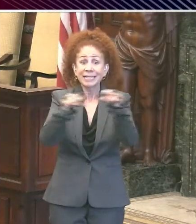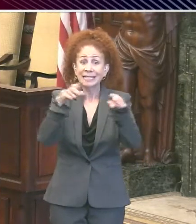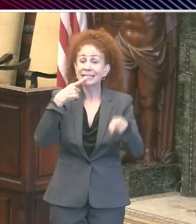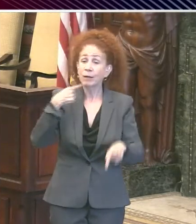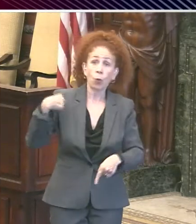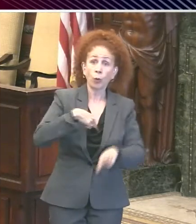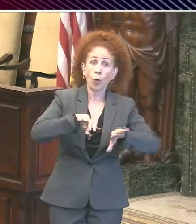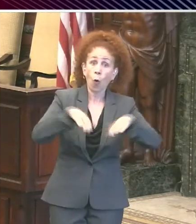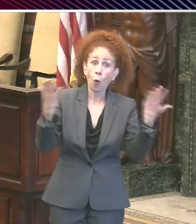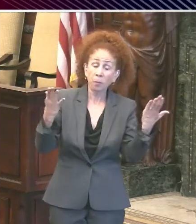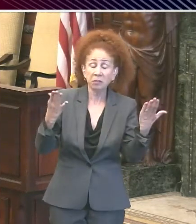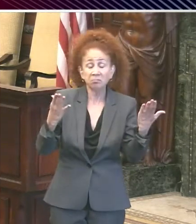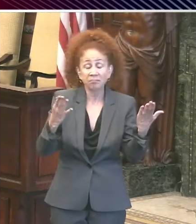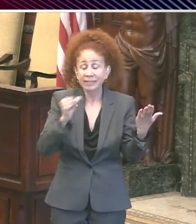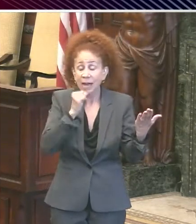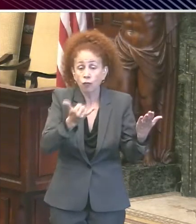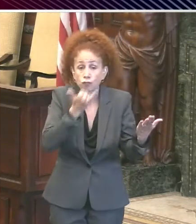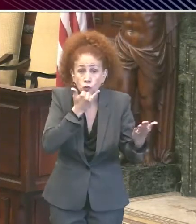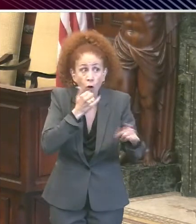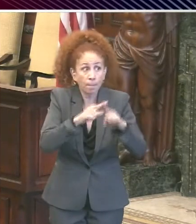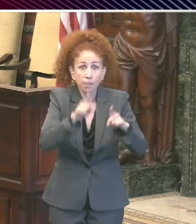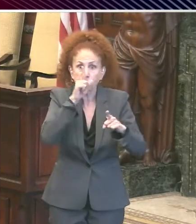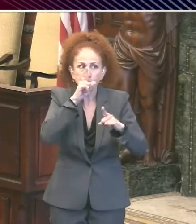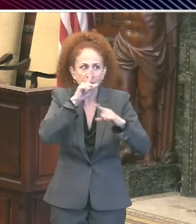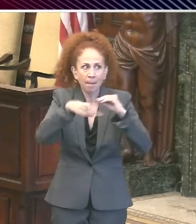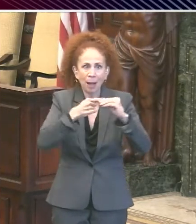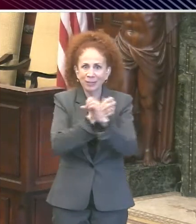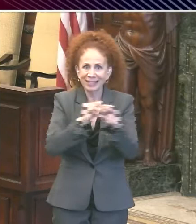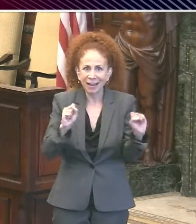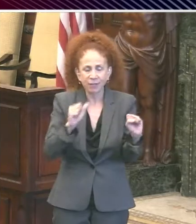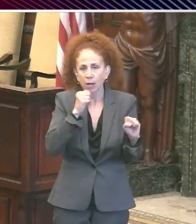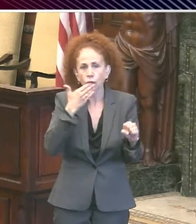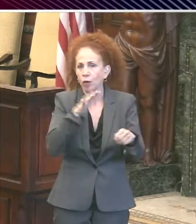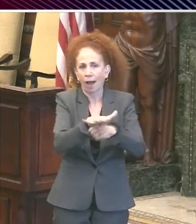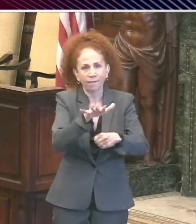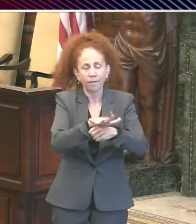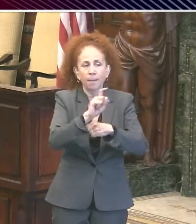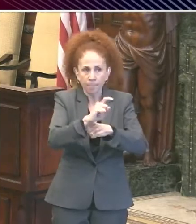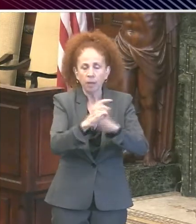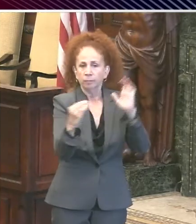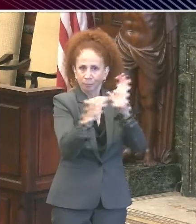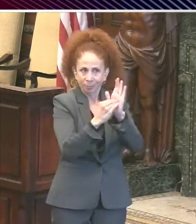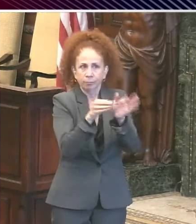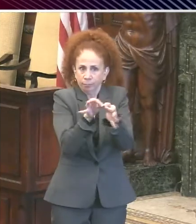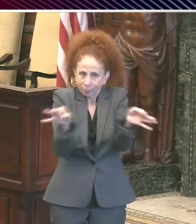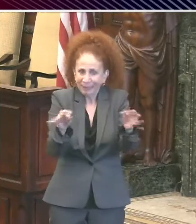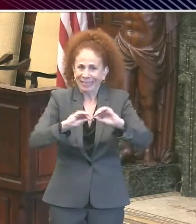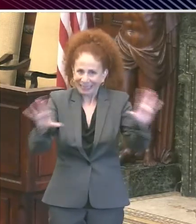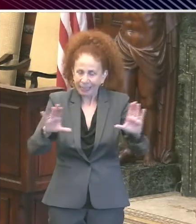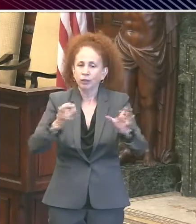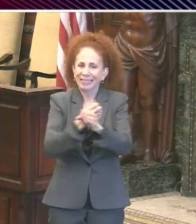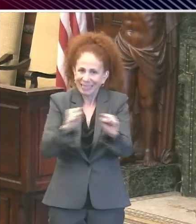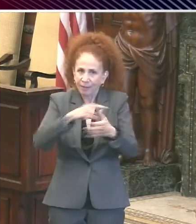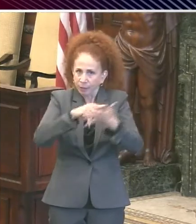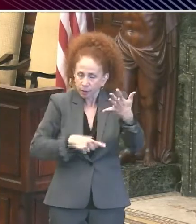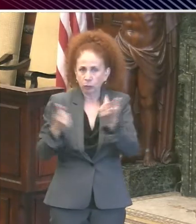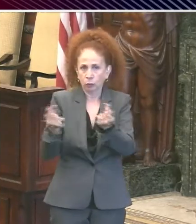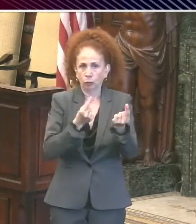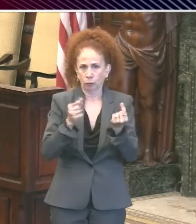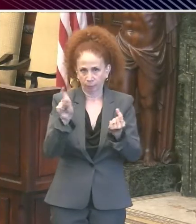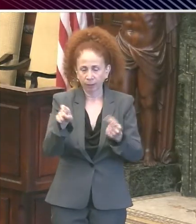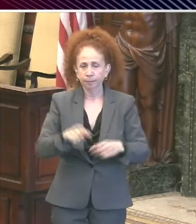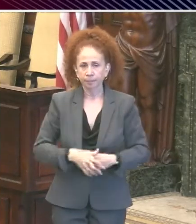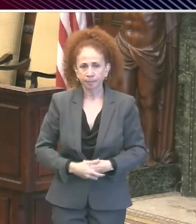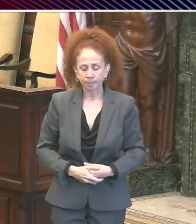a sign that says we're open that doesn't communicate safety is not going to be good enough. We really need to communicate very clearly what the safety standards are.